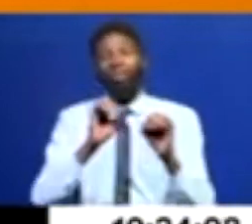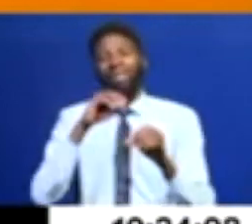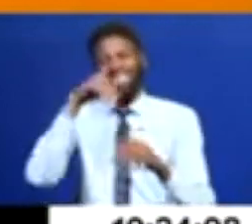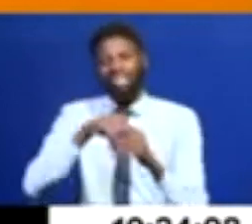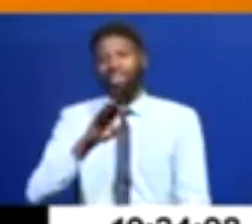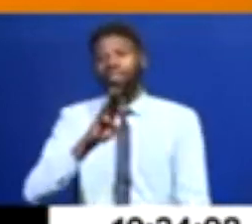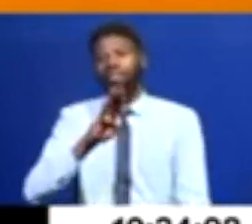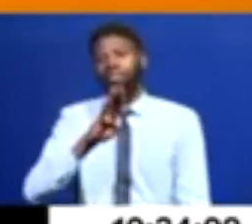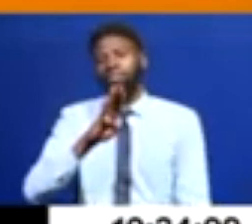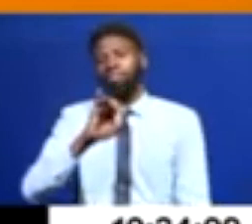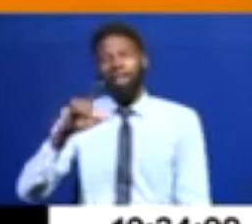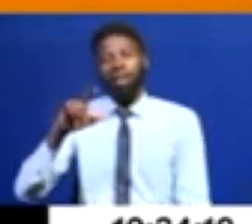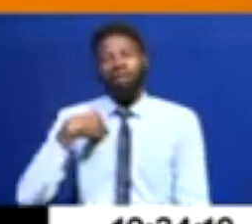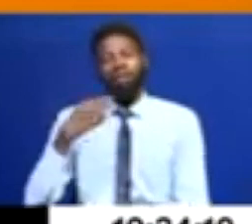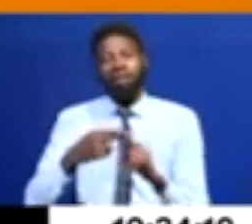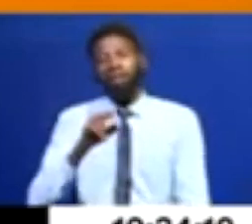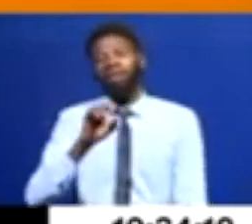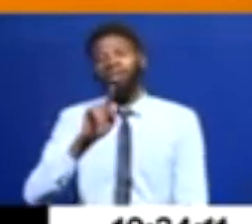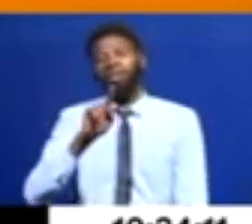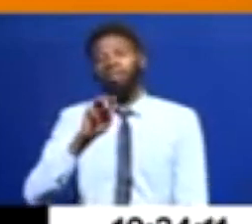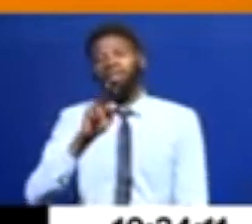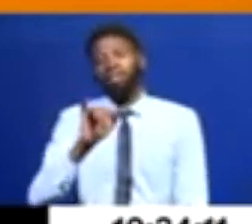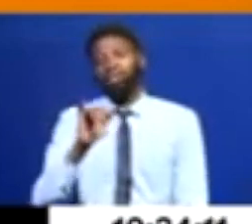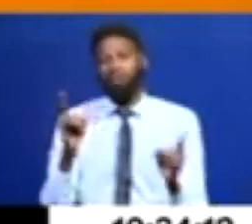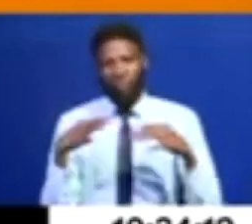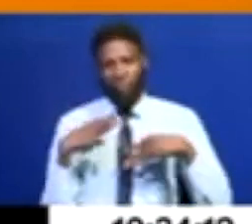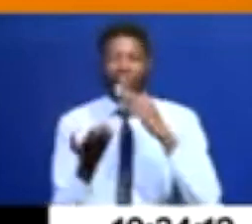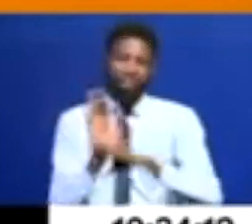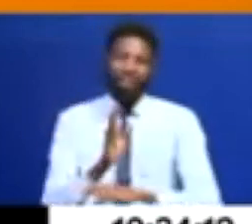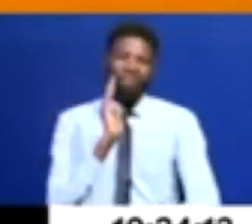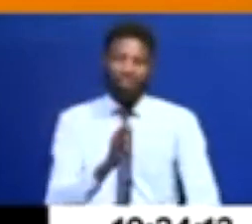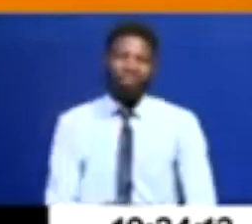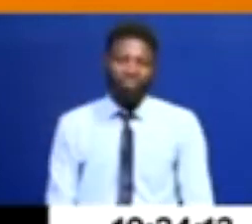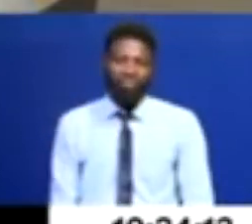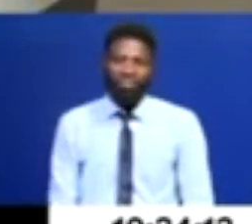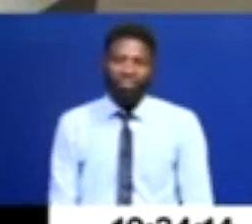document. My name is O'Brien Kimani. We're taking a break and then we're back.